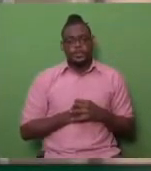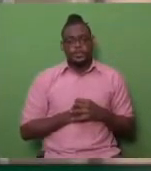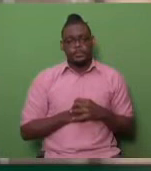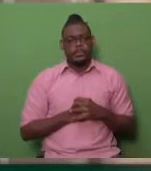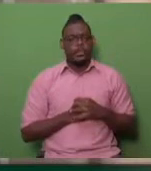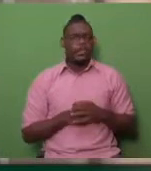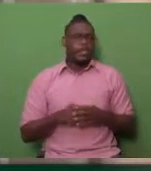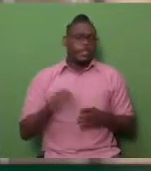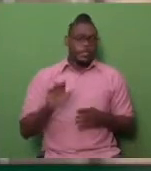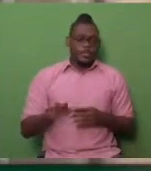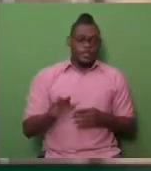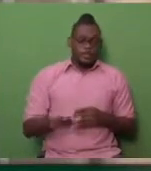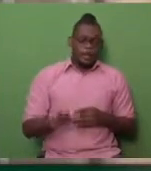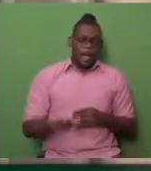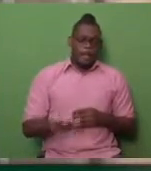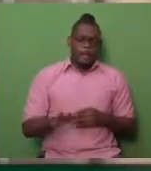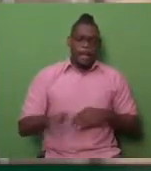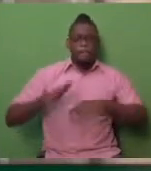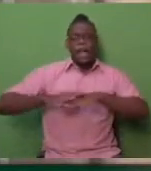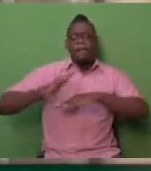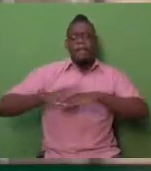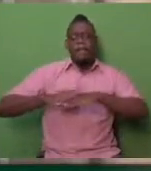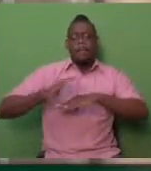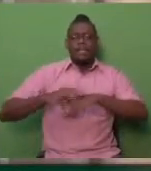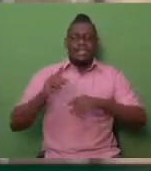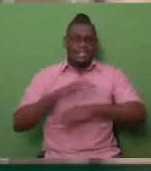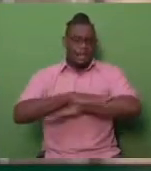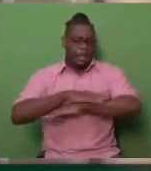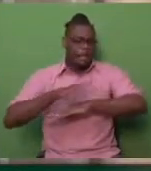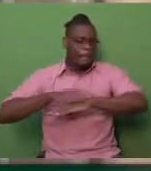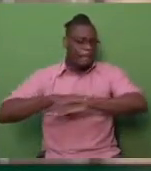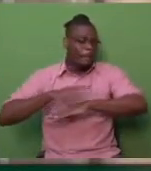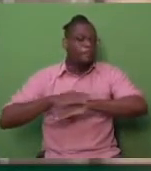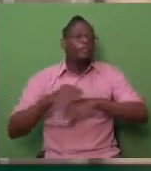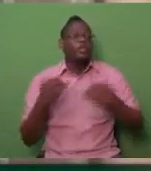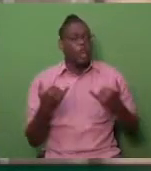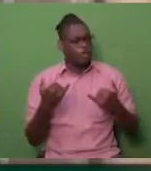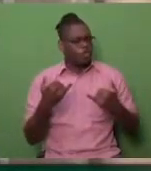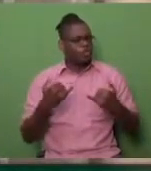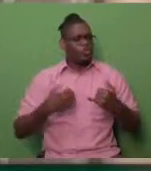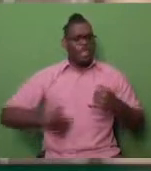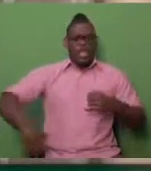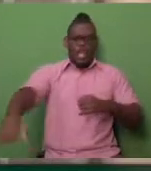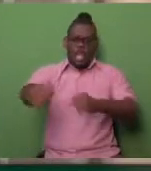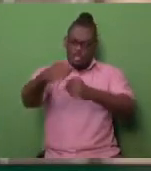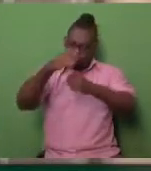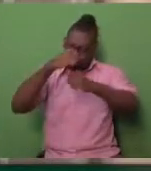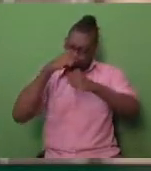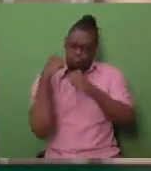I rise in defense of the people of Trinidad and Tobago against the vicious attacks